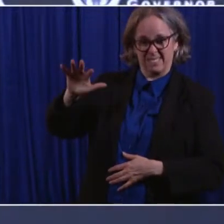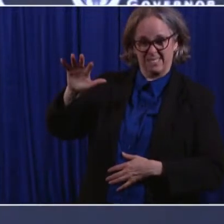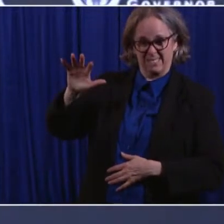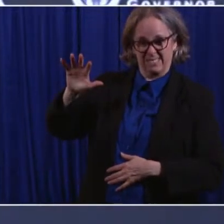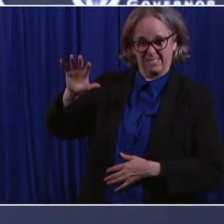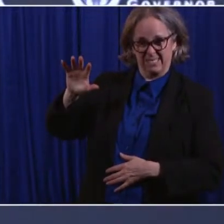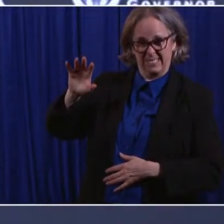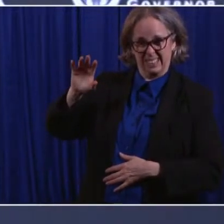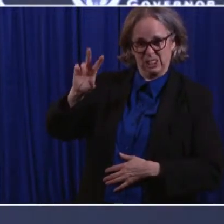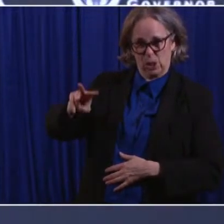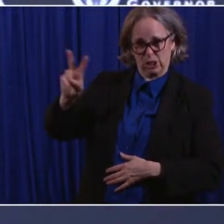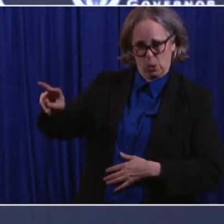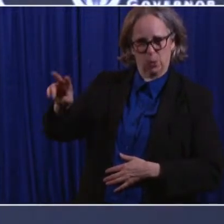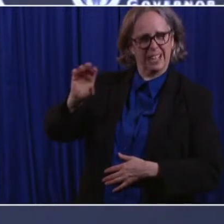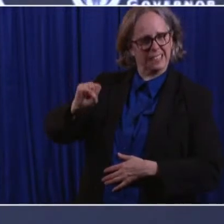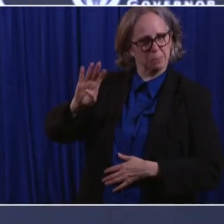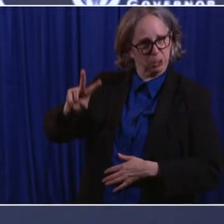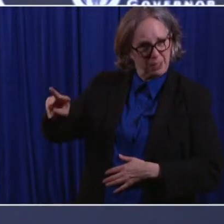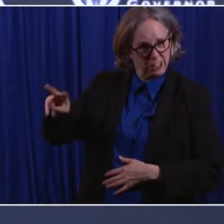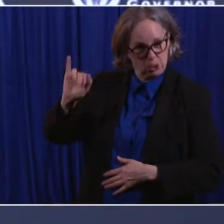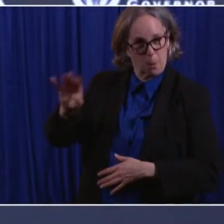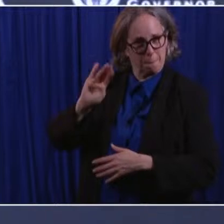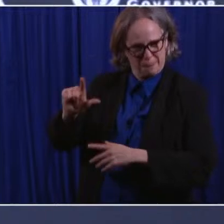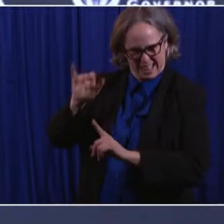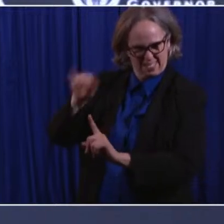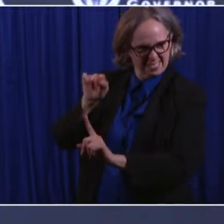were things added, as you know, as it moved from